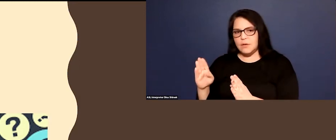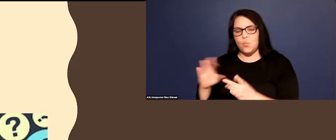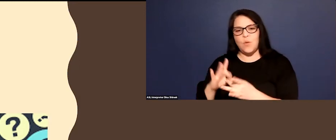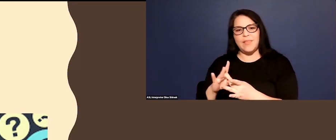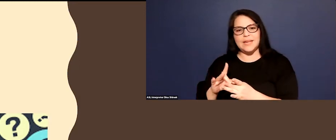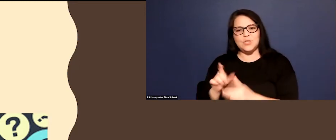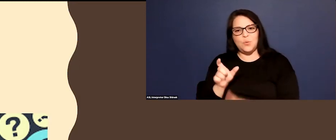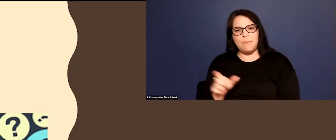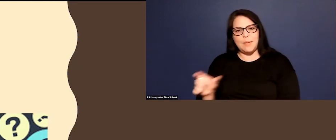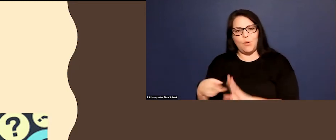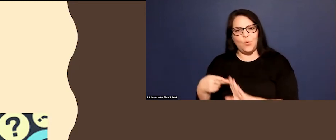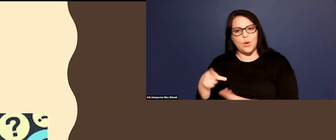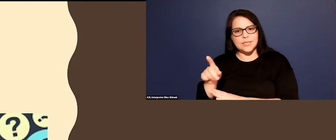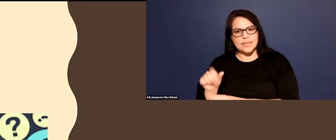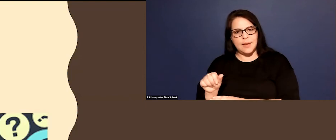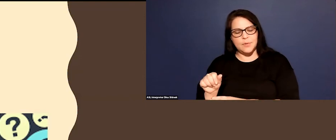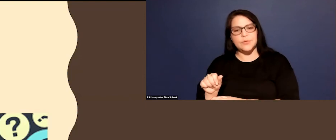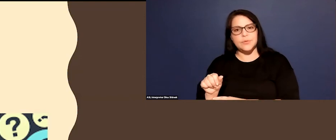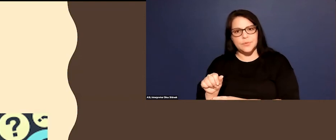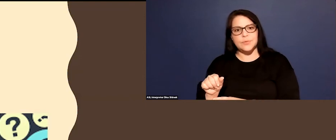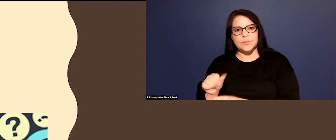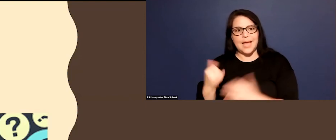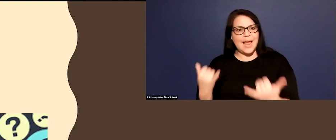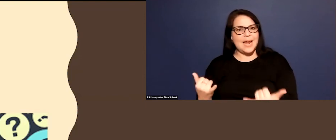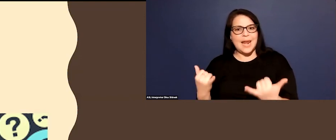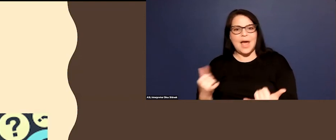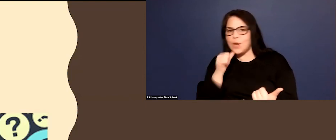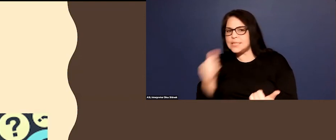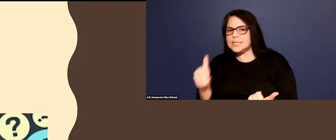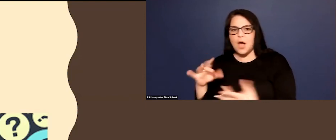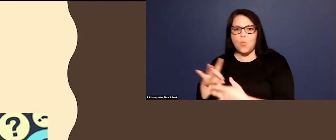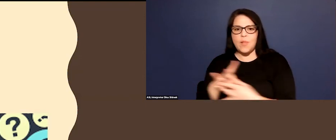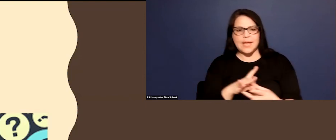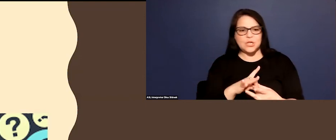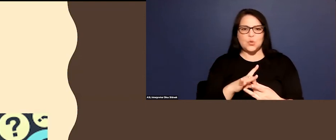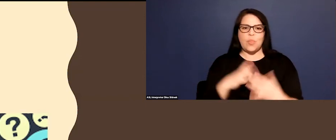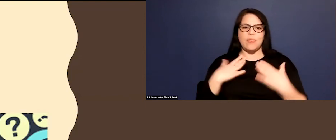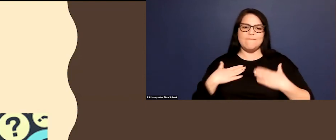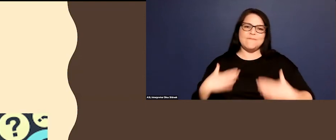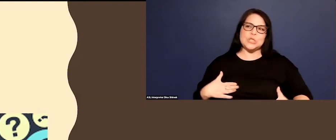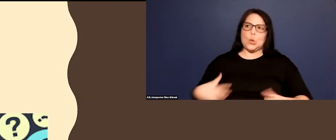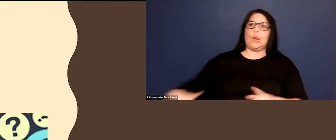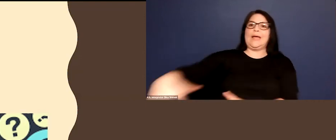disabilities. And this time, it's not about the physical environment, but the digital